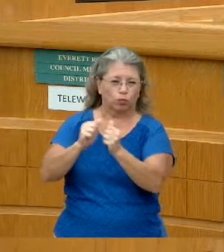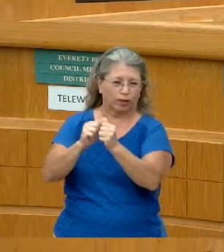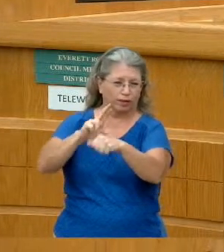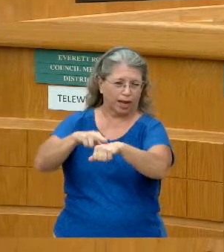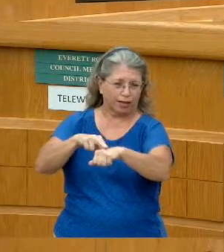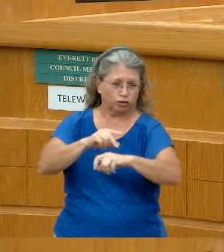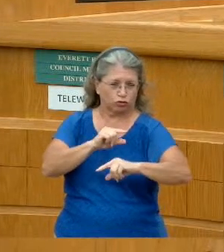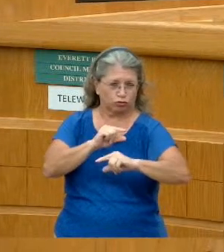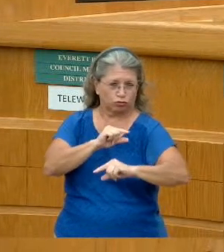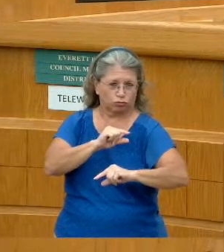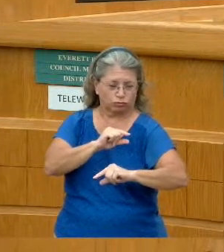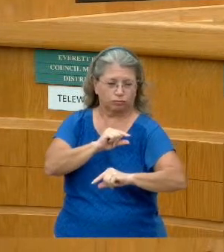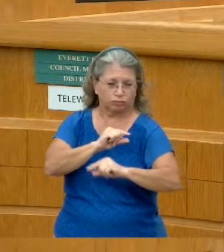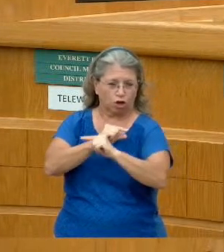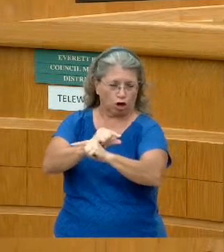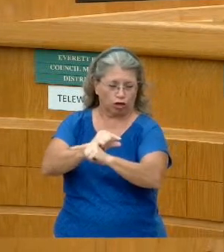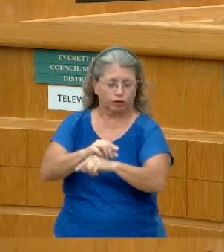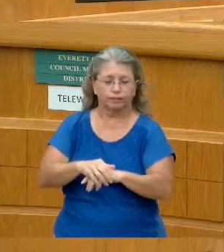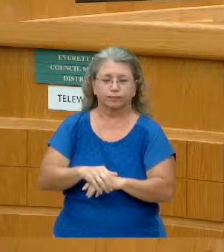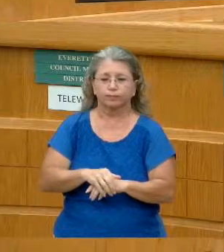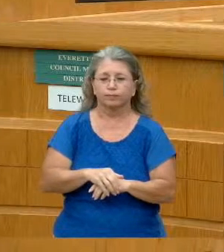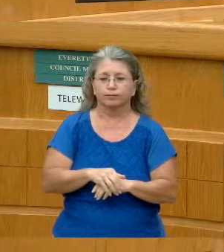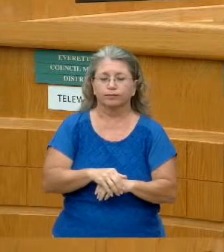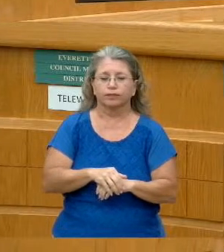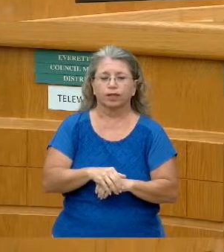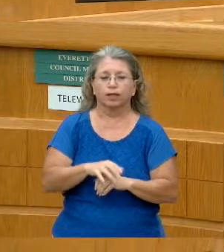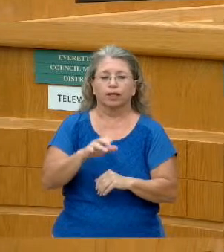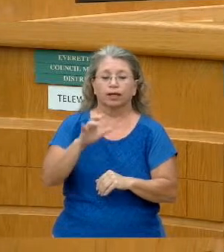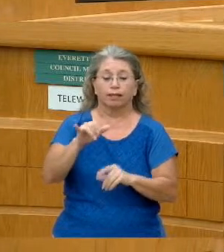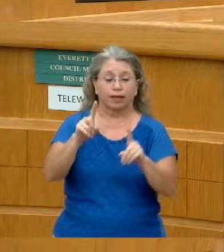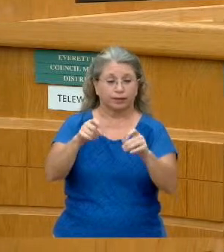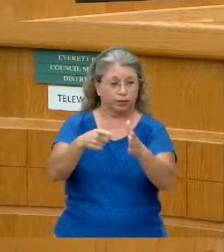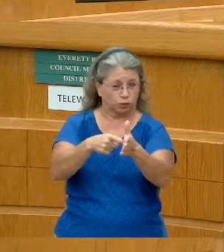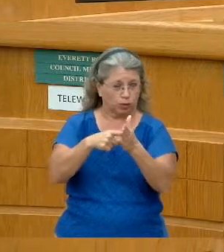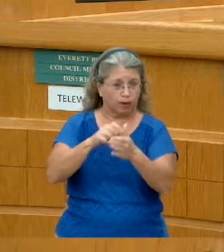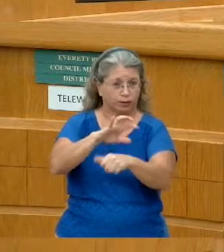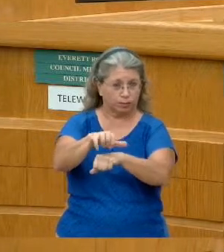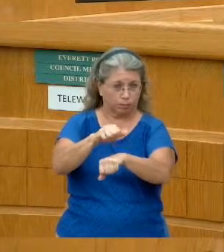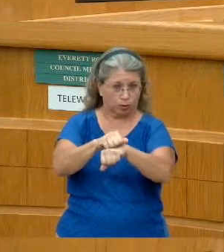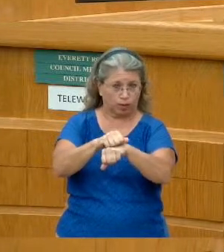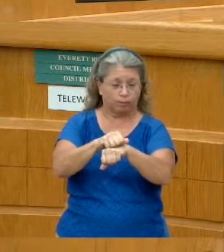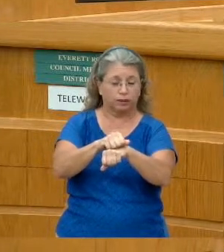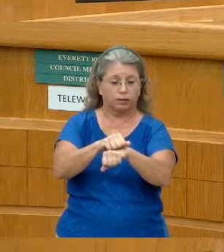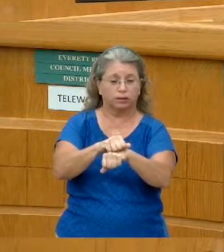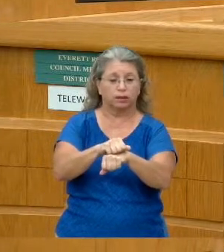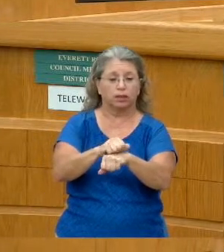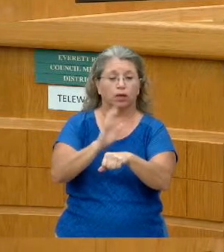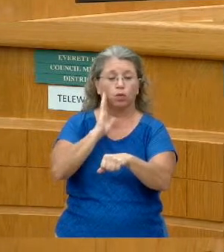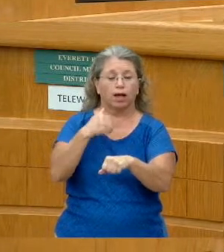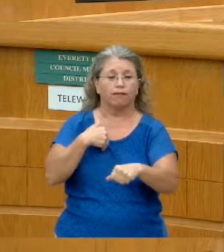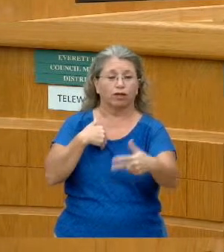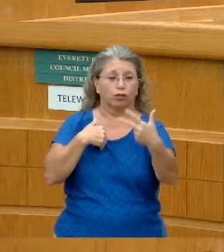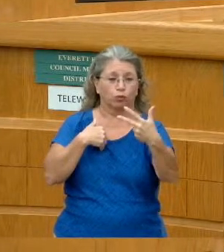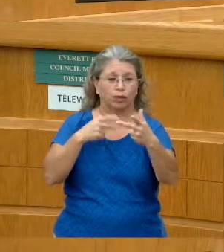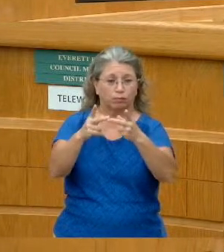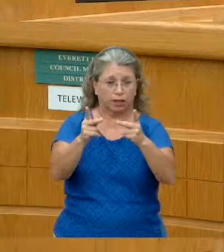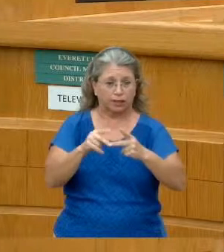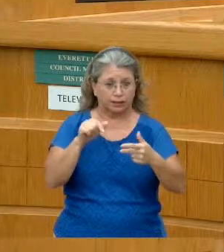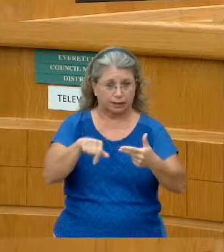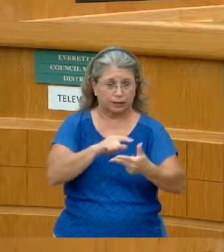And those tests do require an appointment, so it's by appointment only. There's 3 locations this